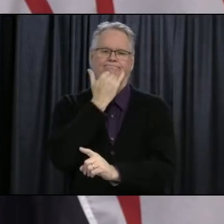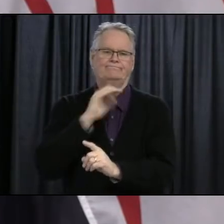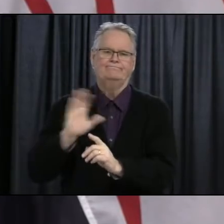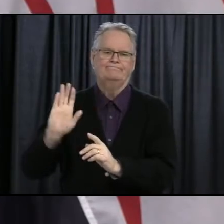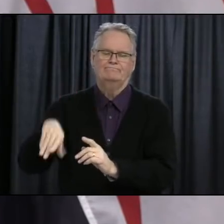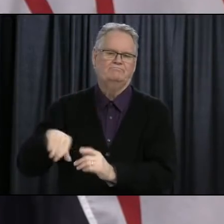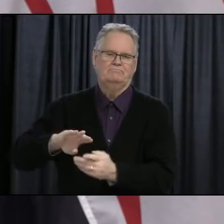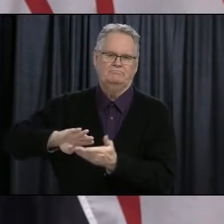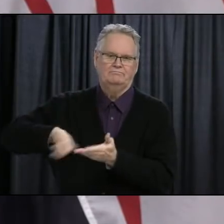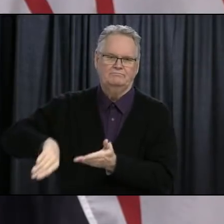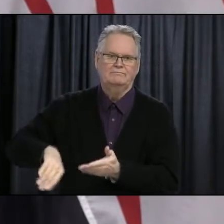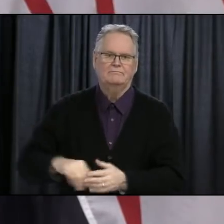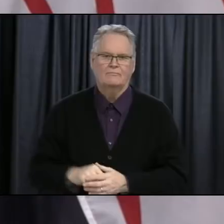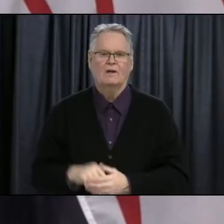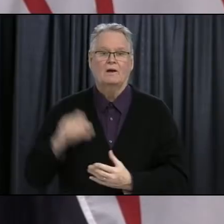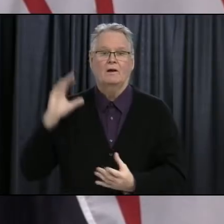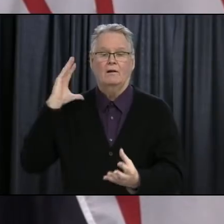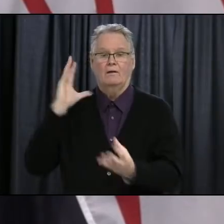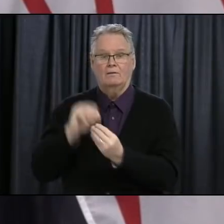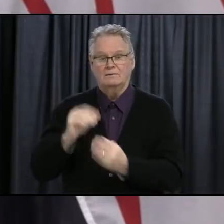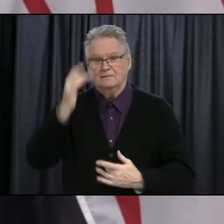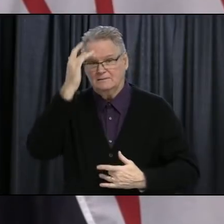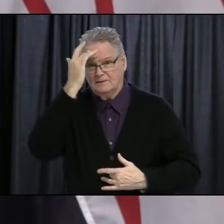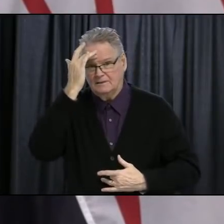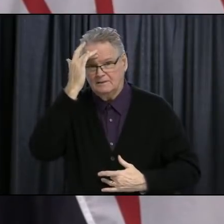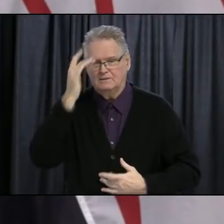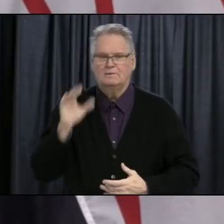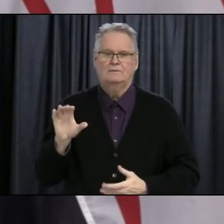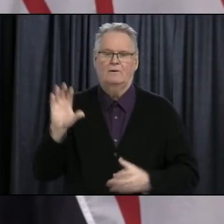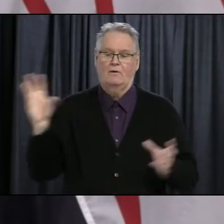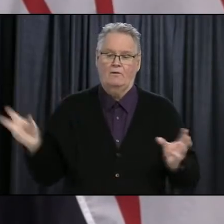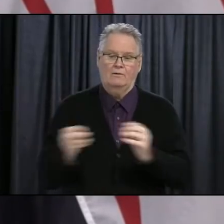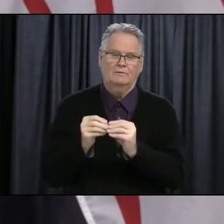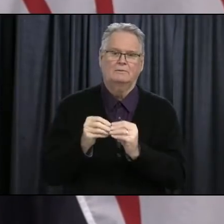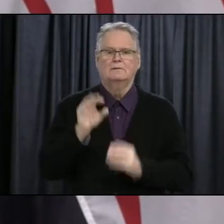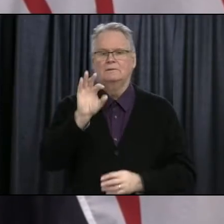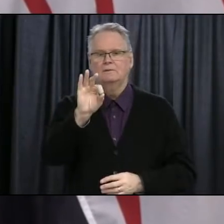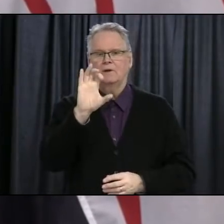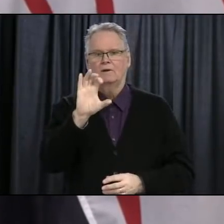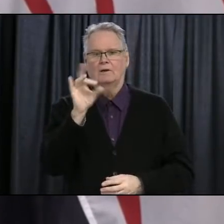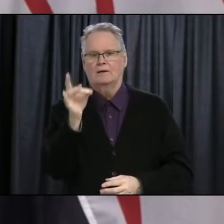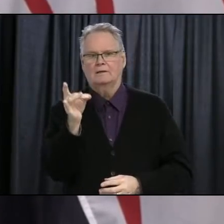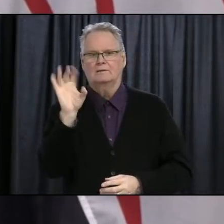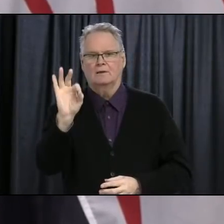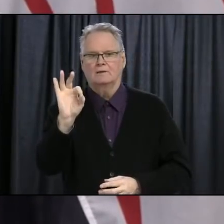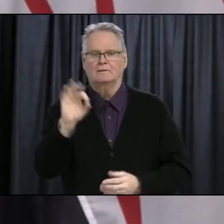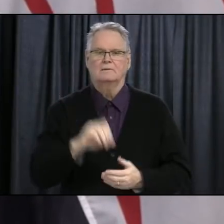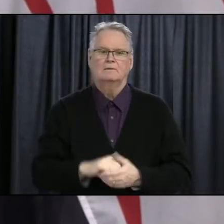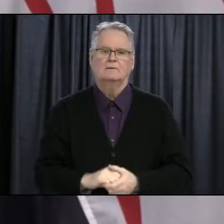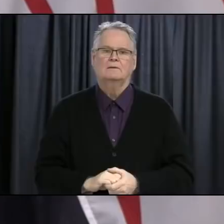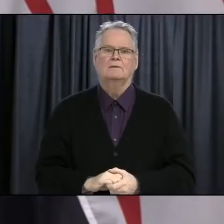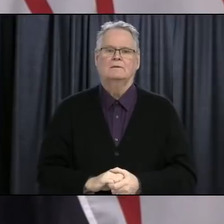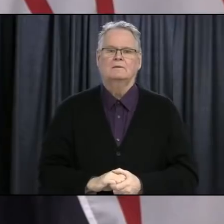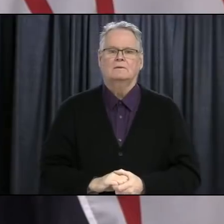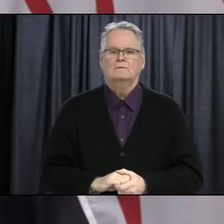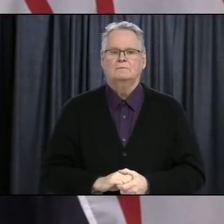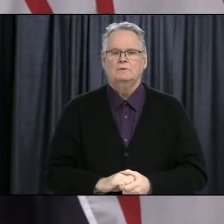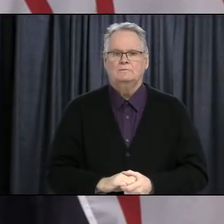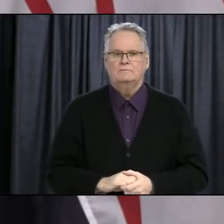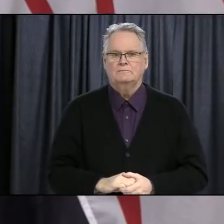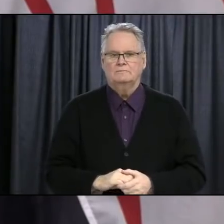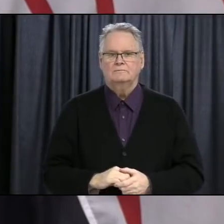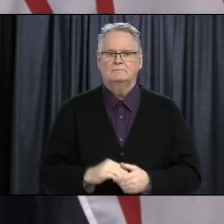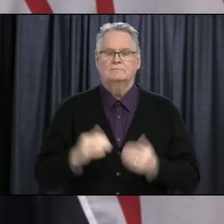There have been 27 new recoveries in Eastern Health, leaving 236 active cases in the province. There are no new or